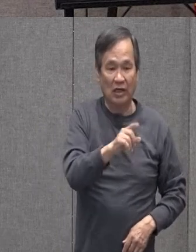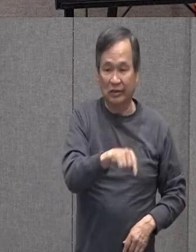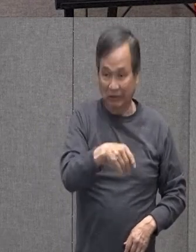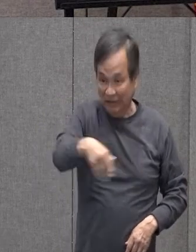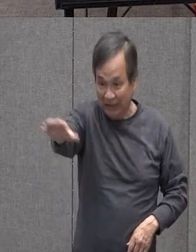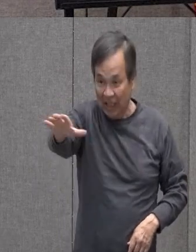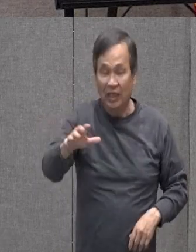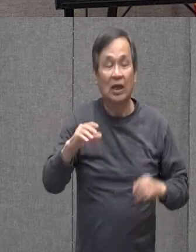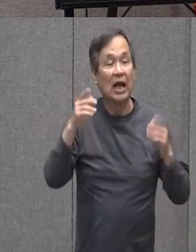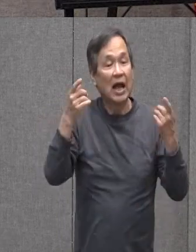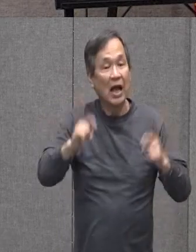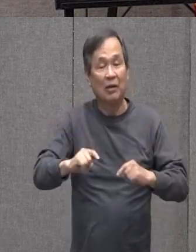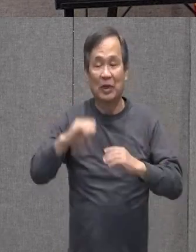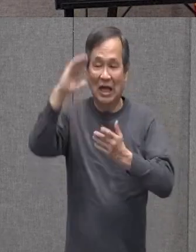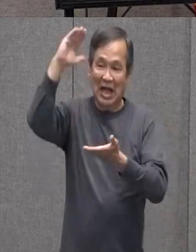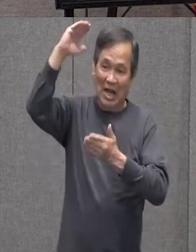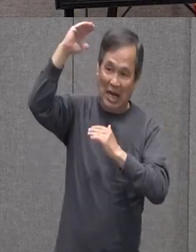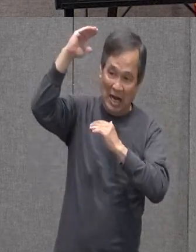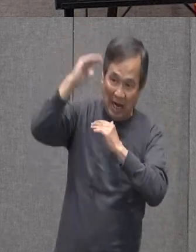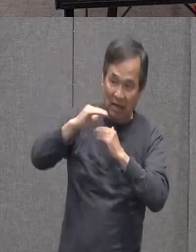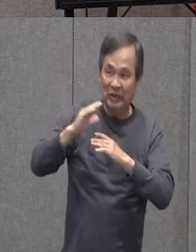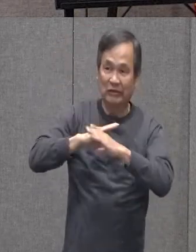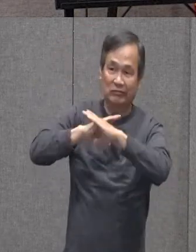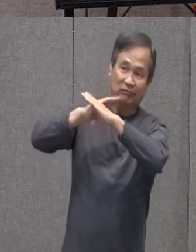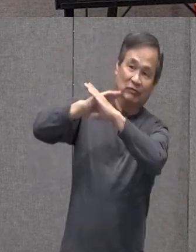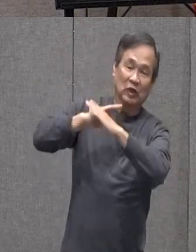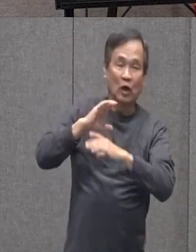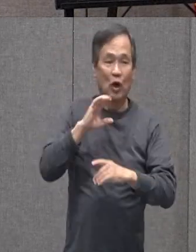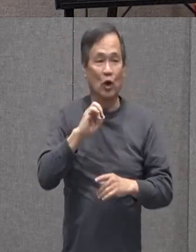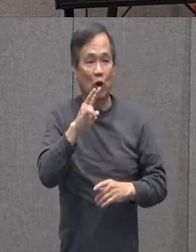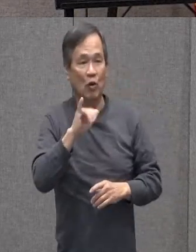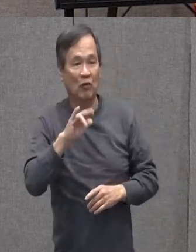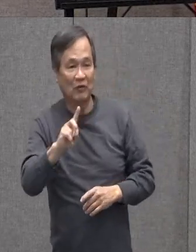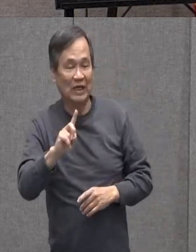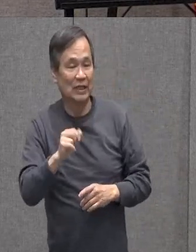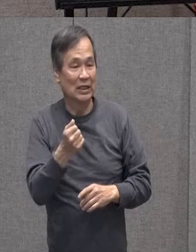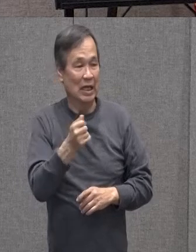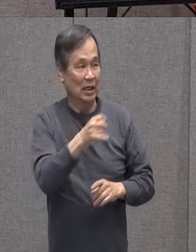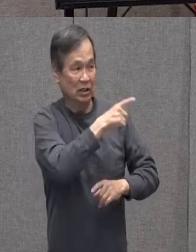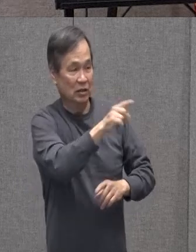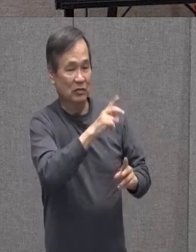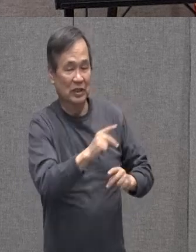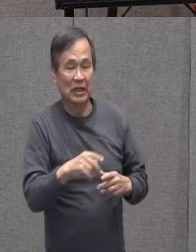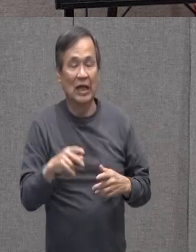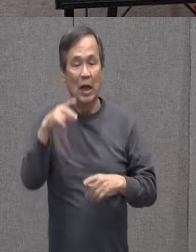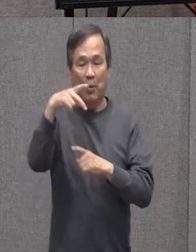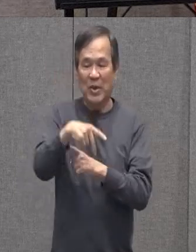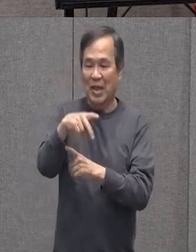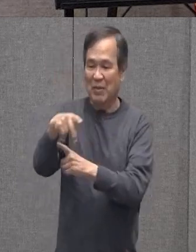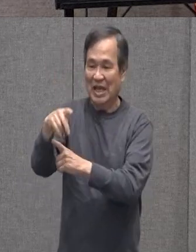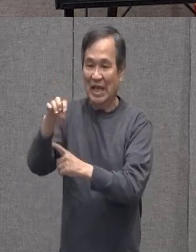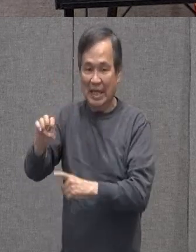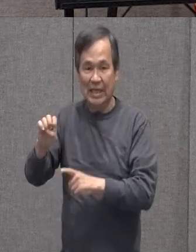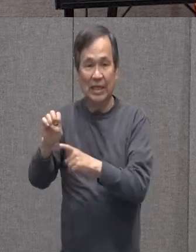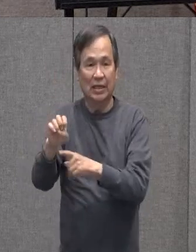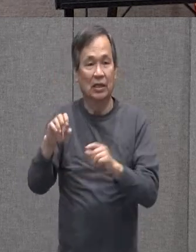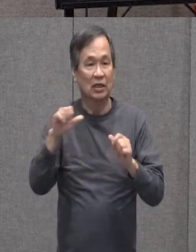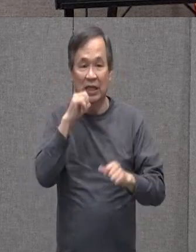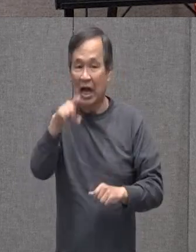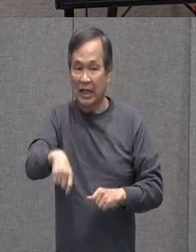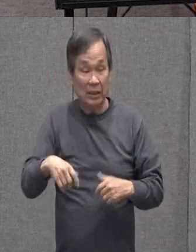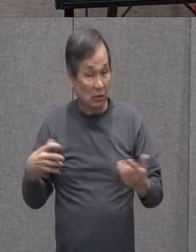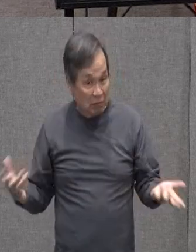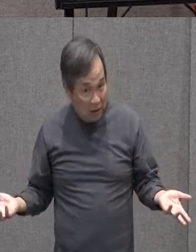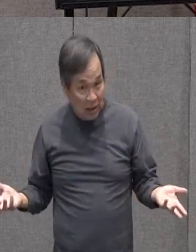staff exposure to COVID-19. It also eliminates PPE, said Chai in an